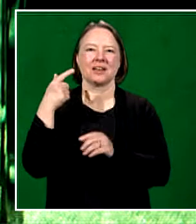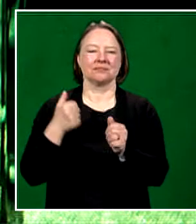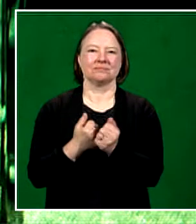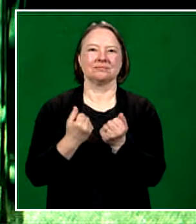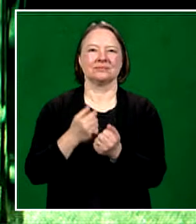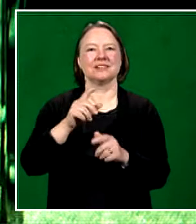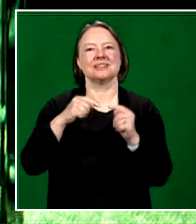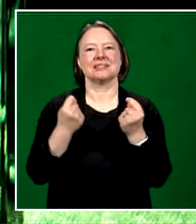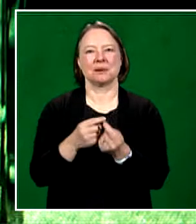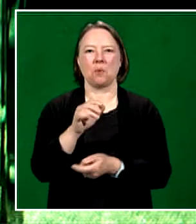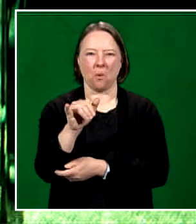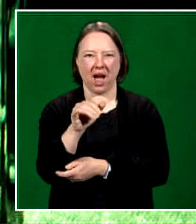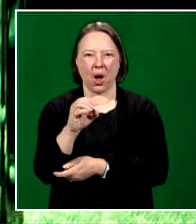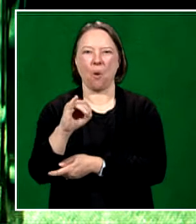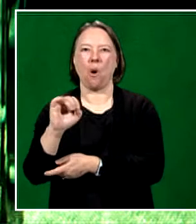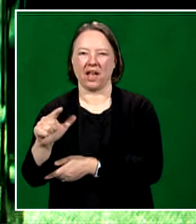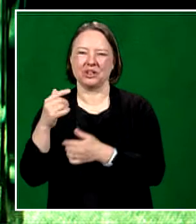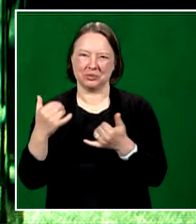Team yOIL today.